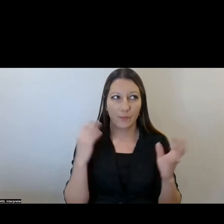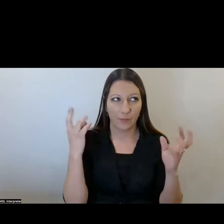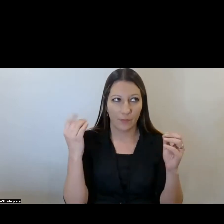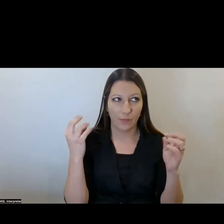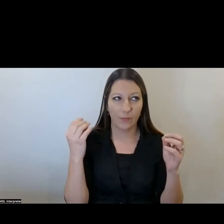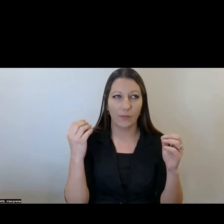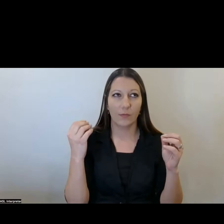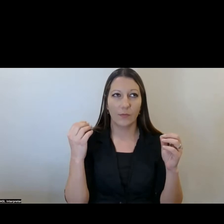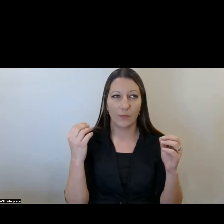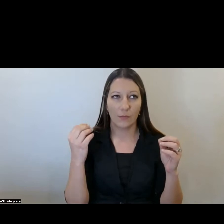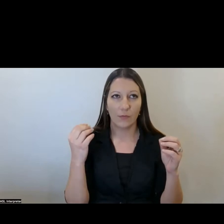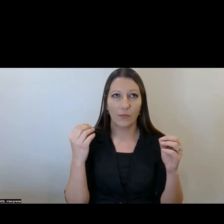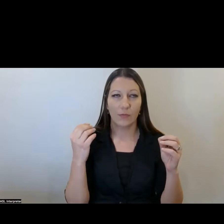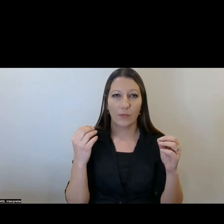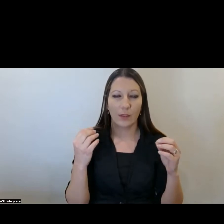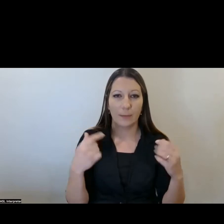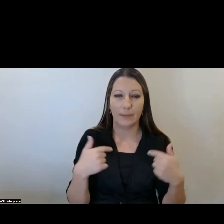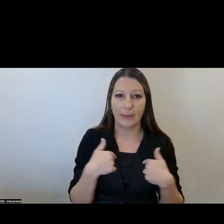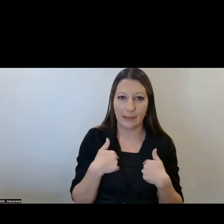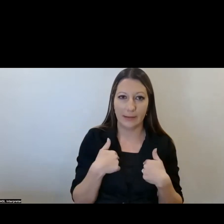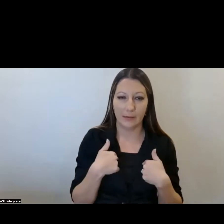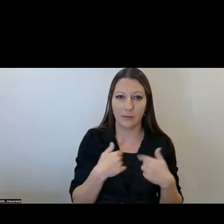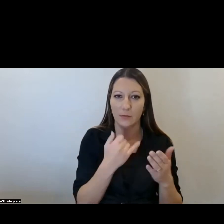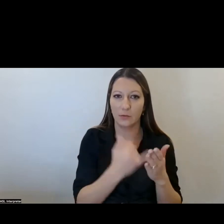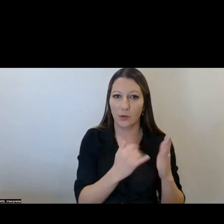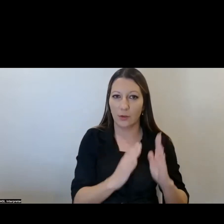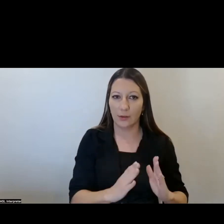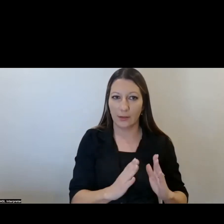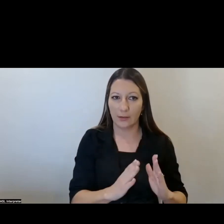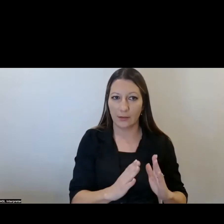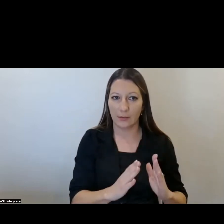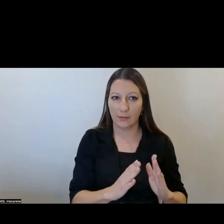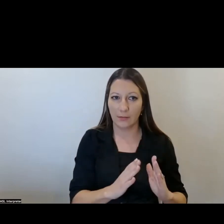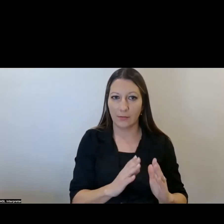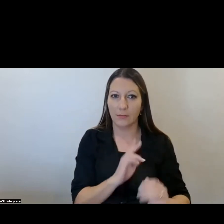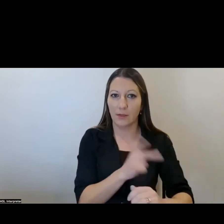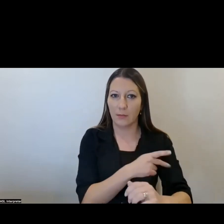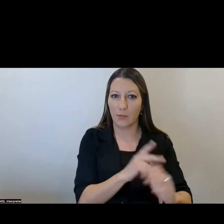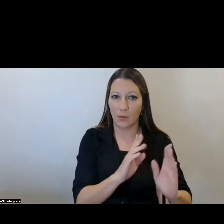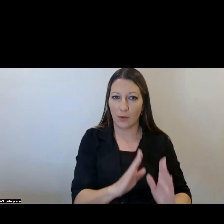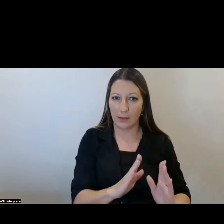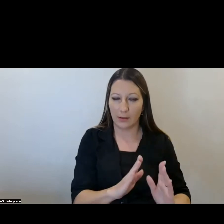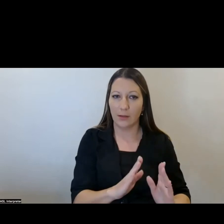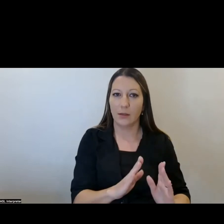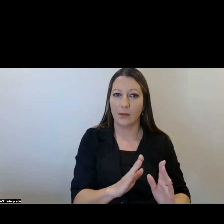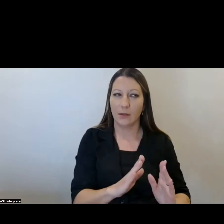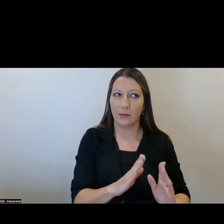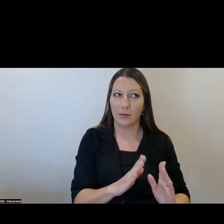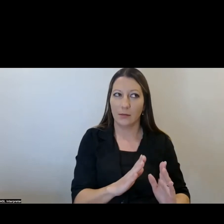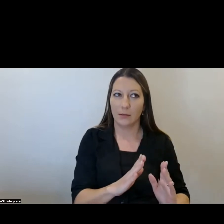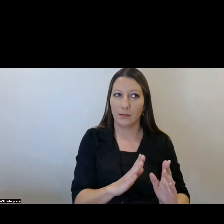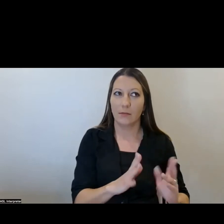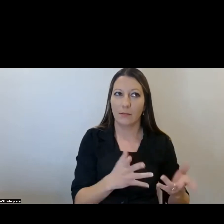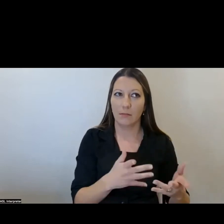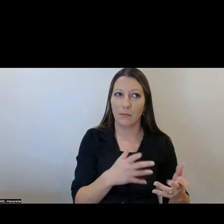myself or myself as an artist, particularly poet, is caught in writing about mental illness, is caught between, say, a pole on